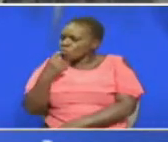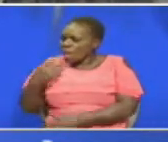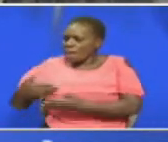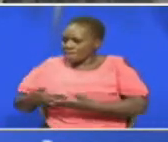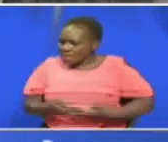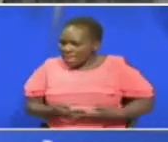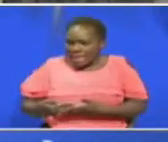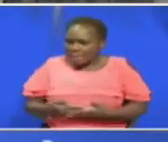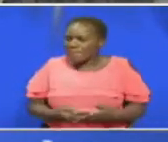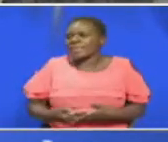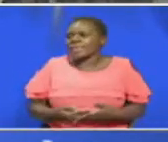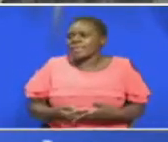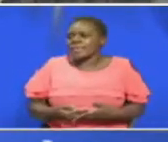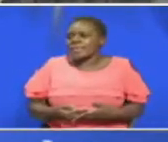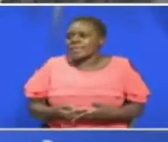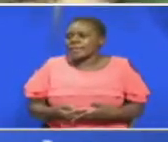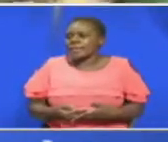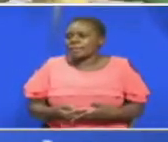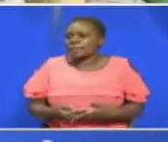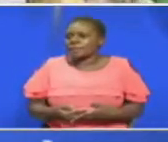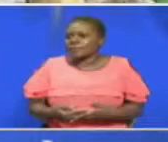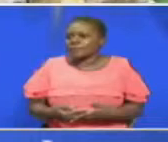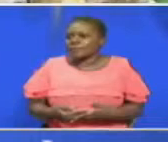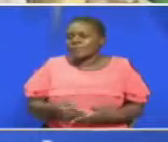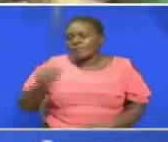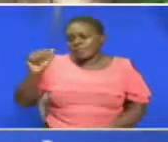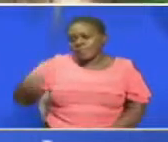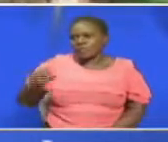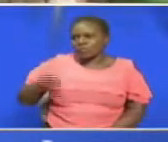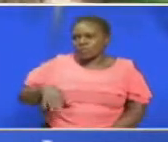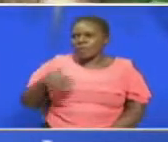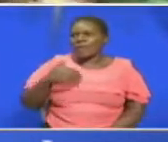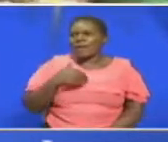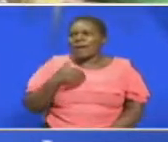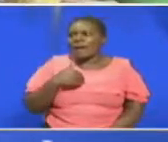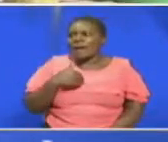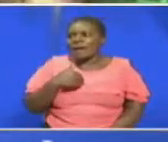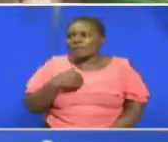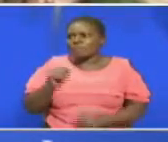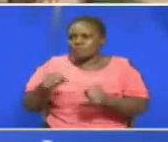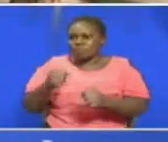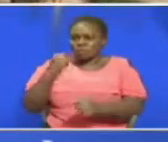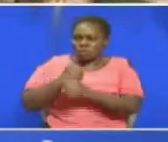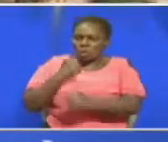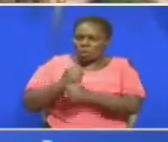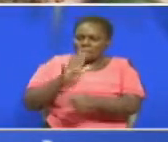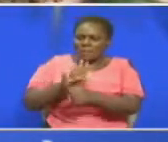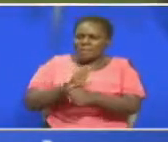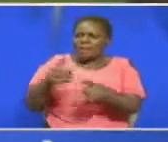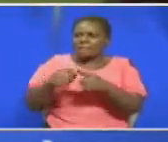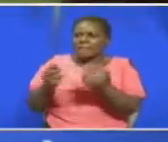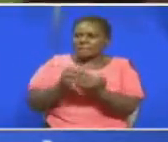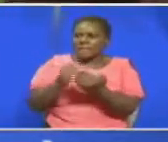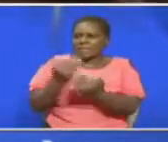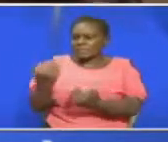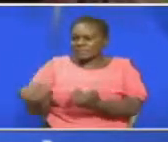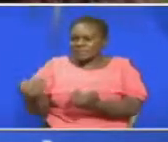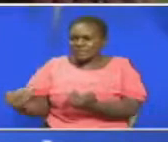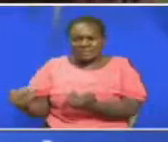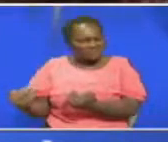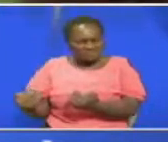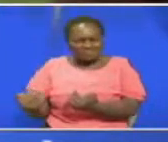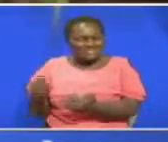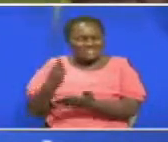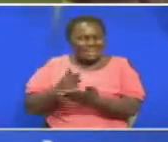want so that they can breastfeed their children. Yes, women may have the rare ability to multitask, but caring for the toddlers may